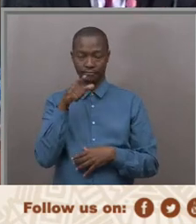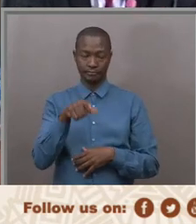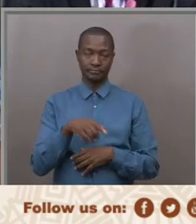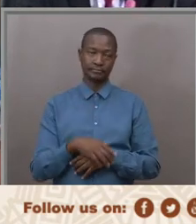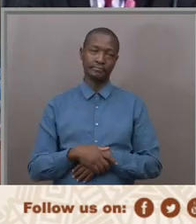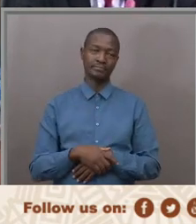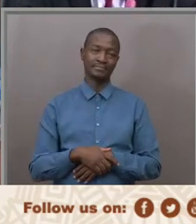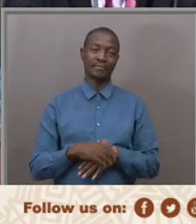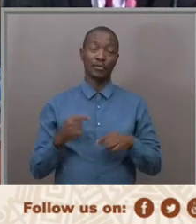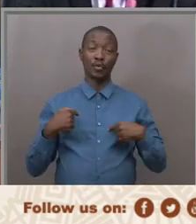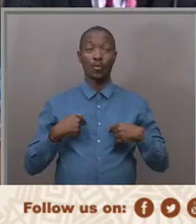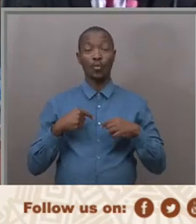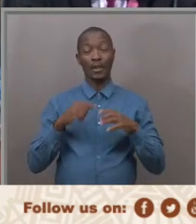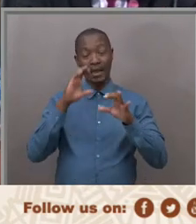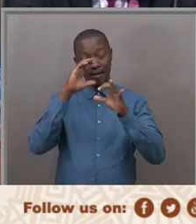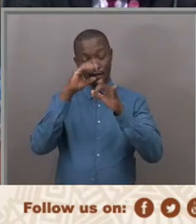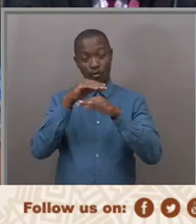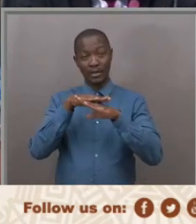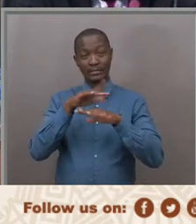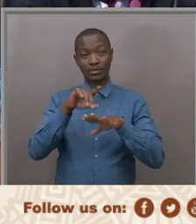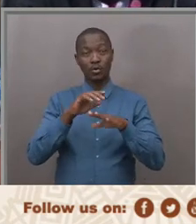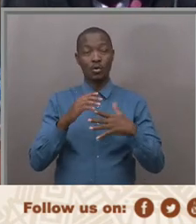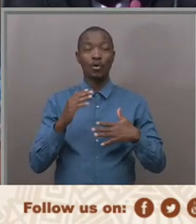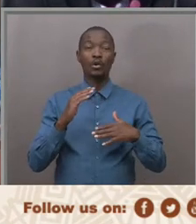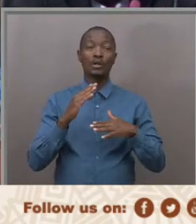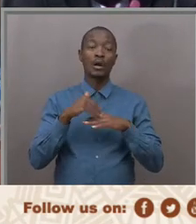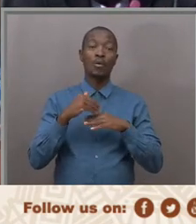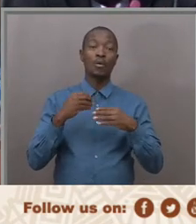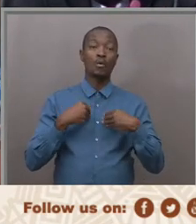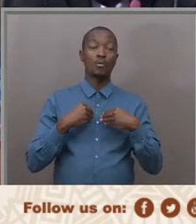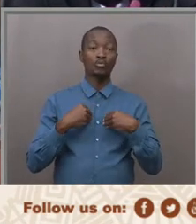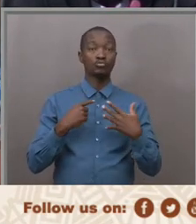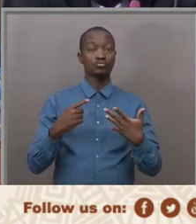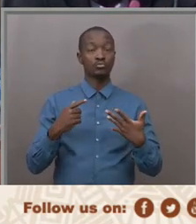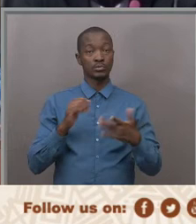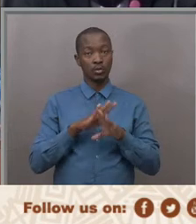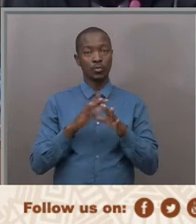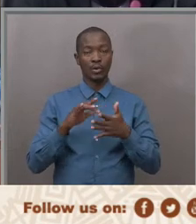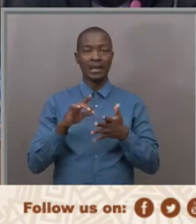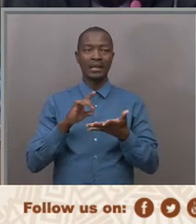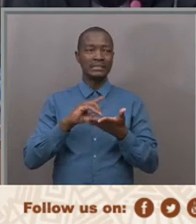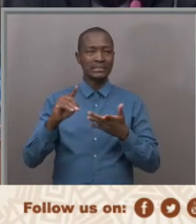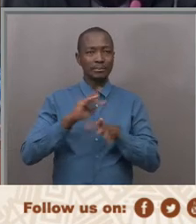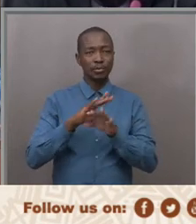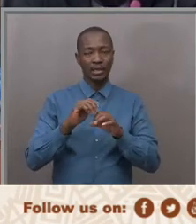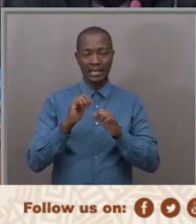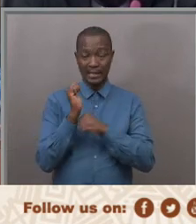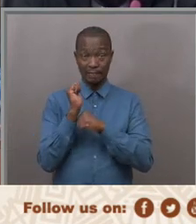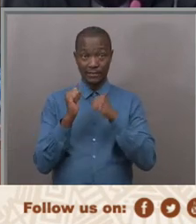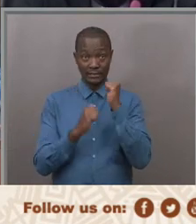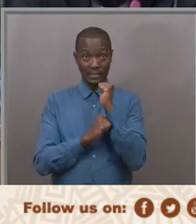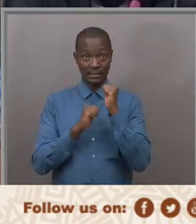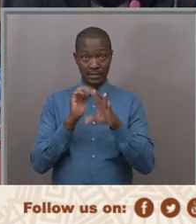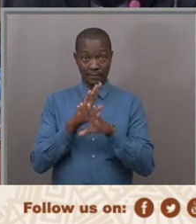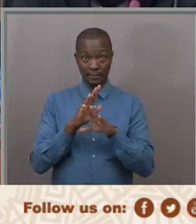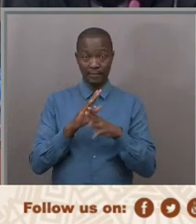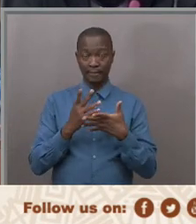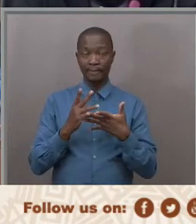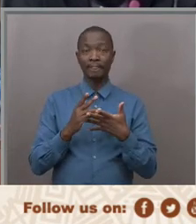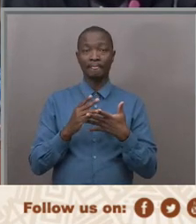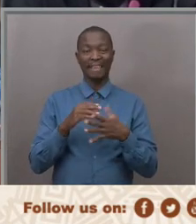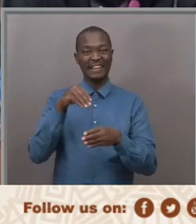own high-growth priority sectors. We are deploying infrastructure investment and rolling